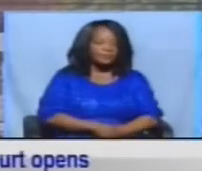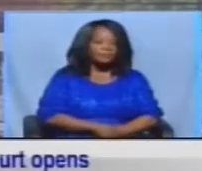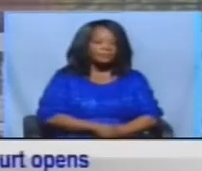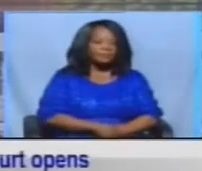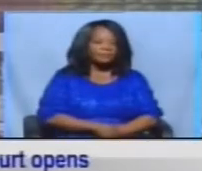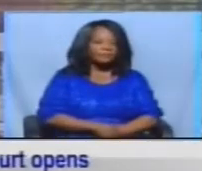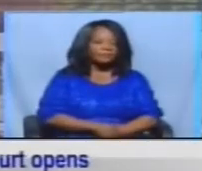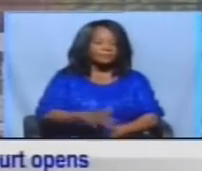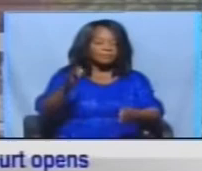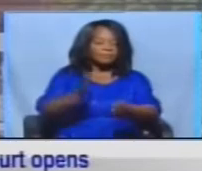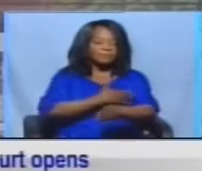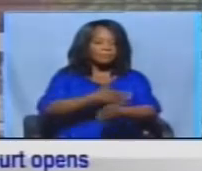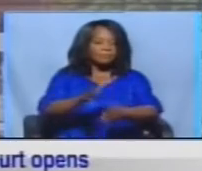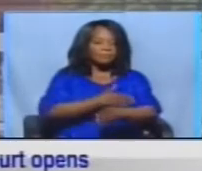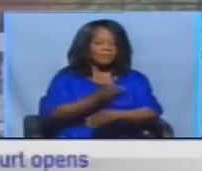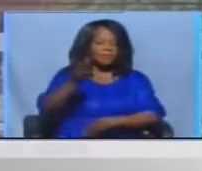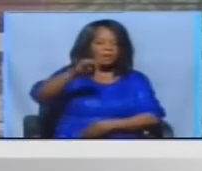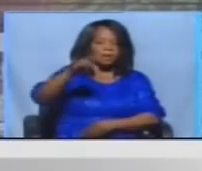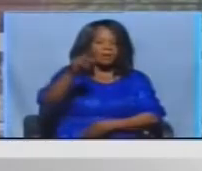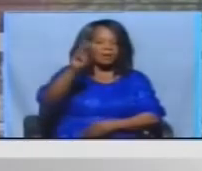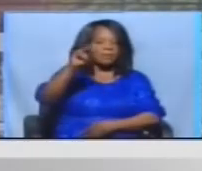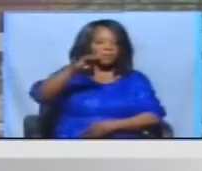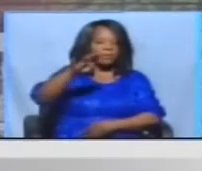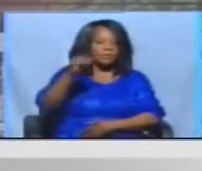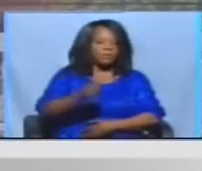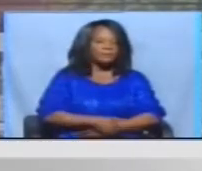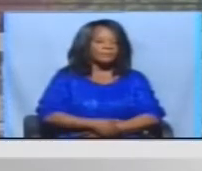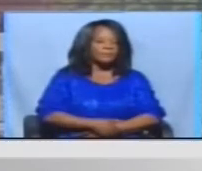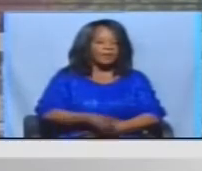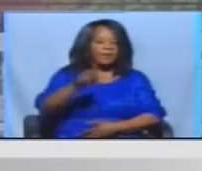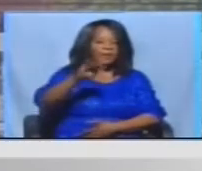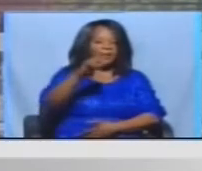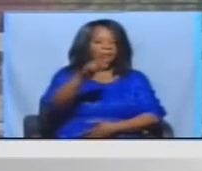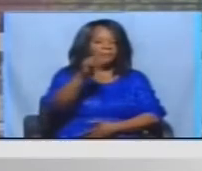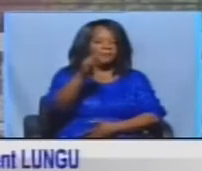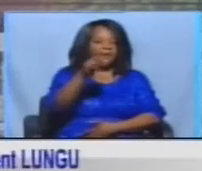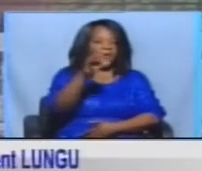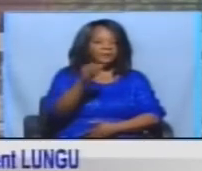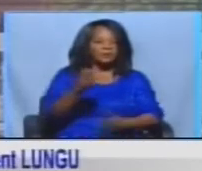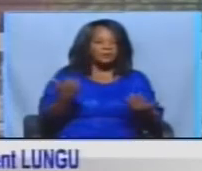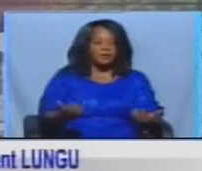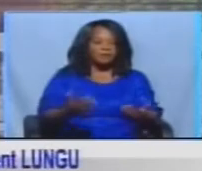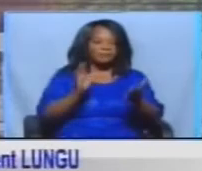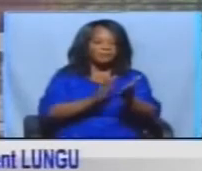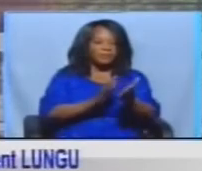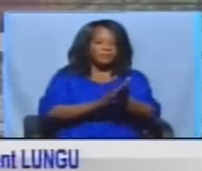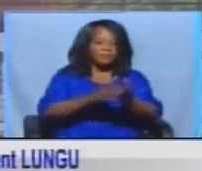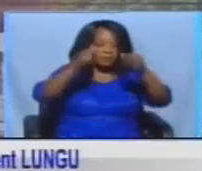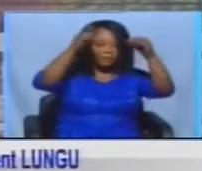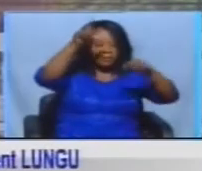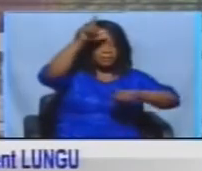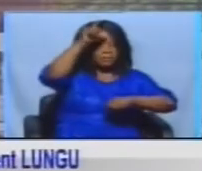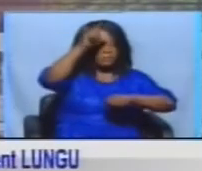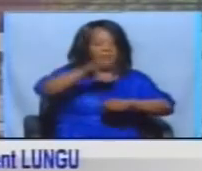Now, musician Fumba Chama, commonly known as Pilato, has apologized to President Edgar Lungu for the